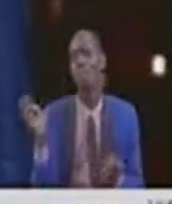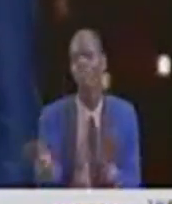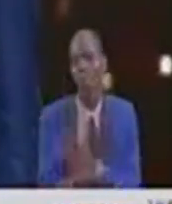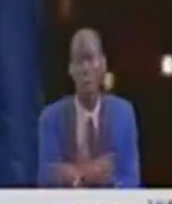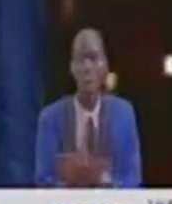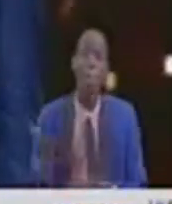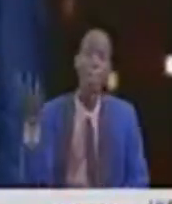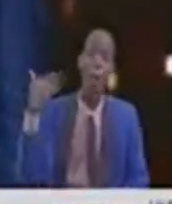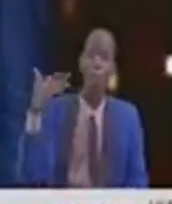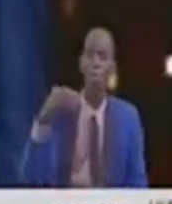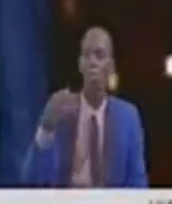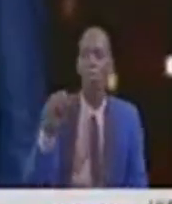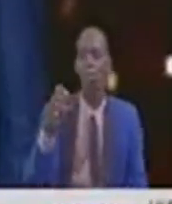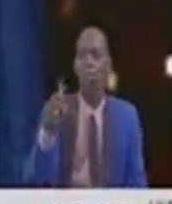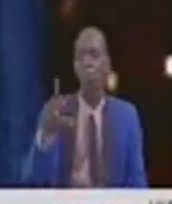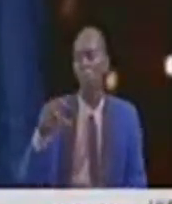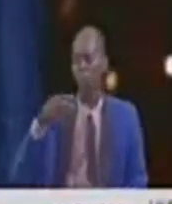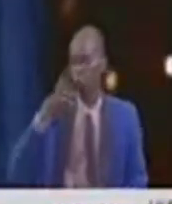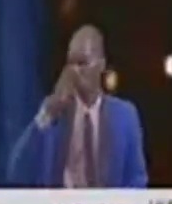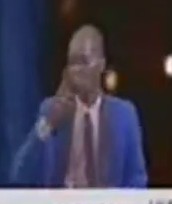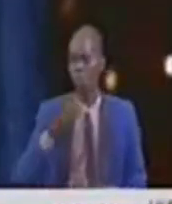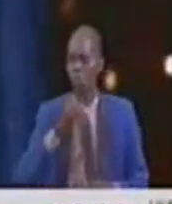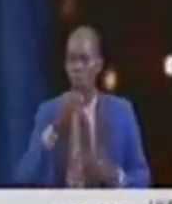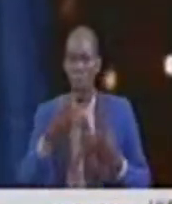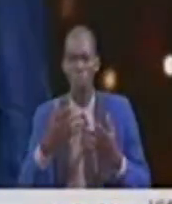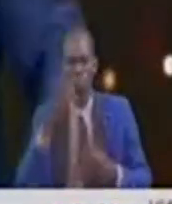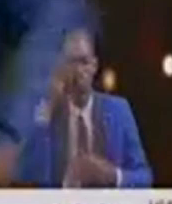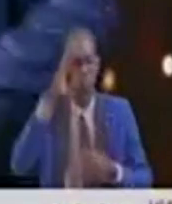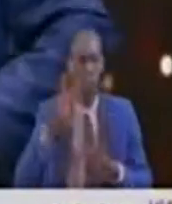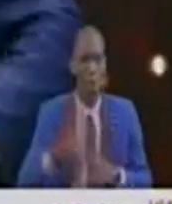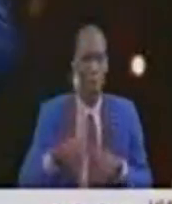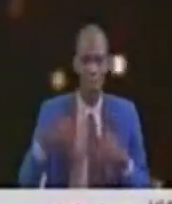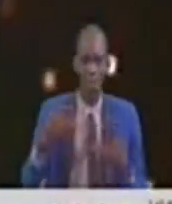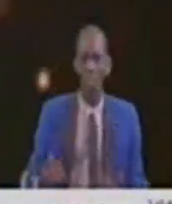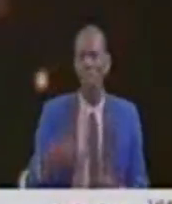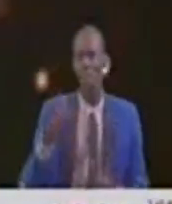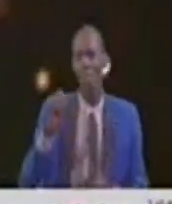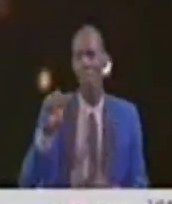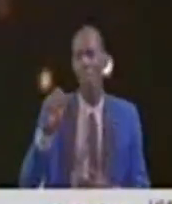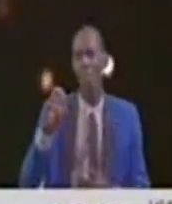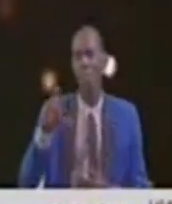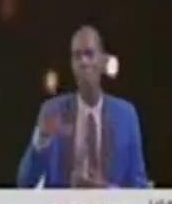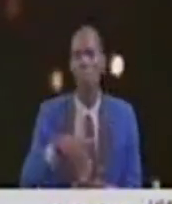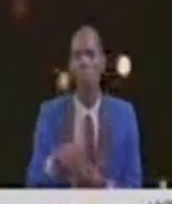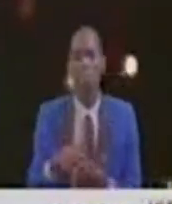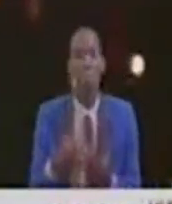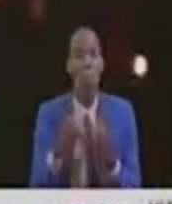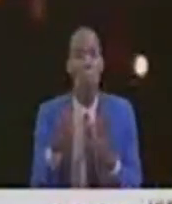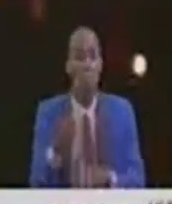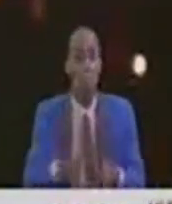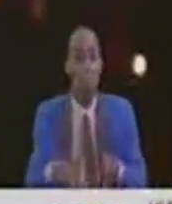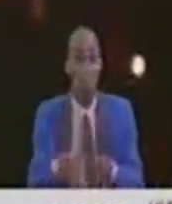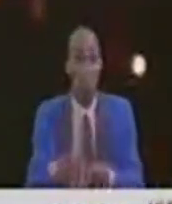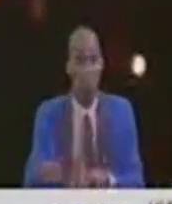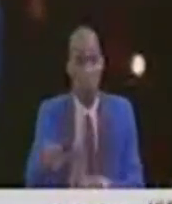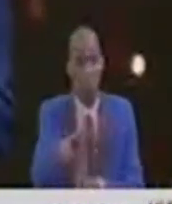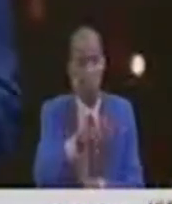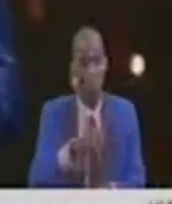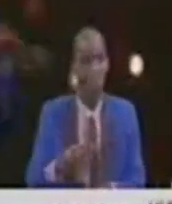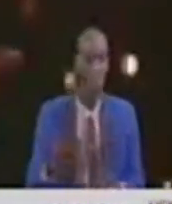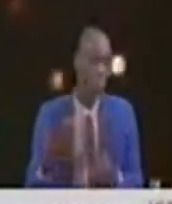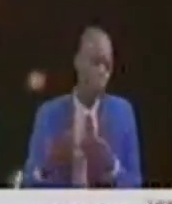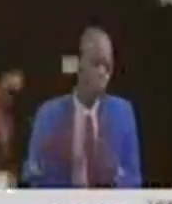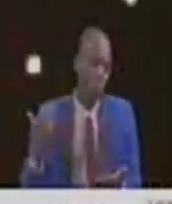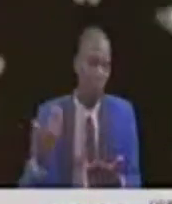touch many years ago, the things they will not taste many years ago, the things they will not come near many years